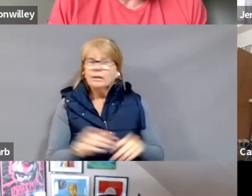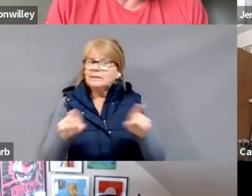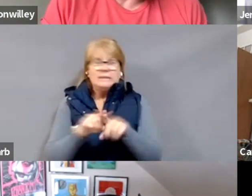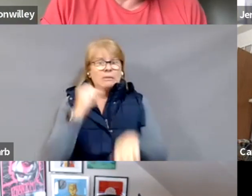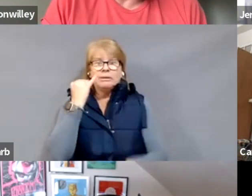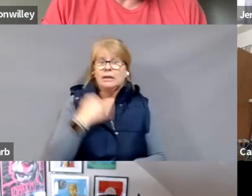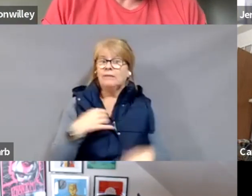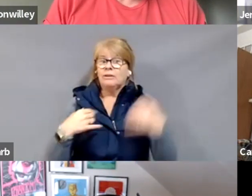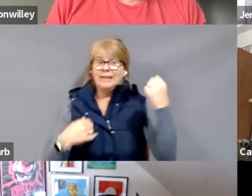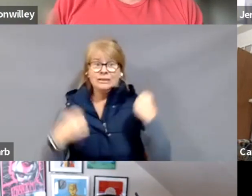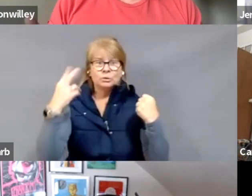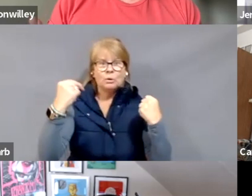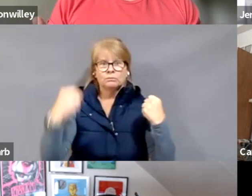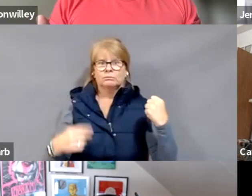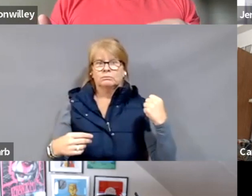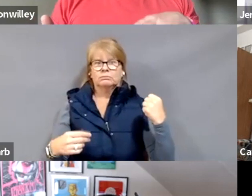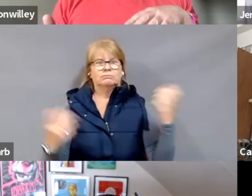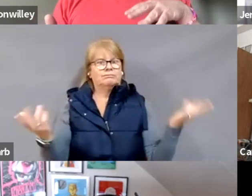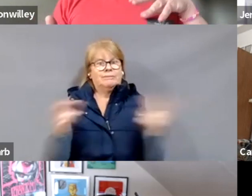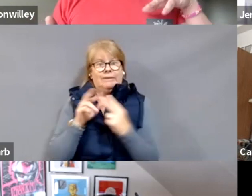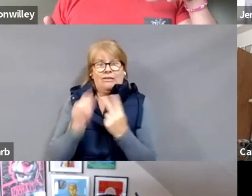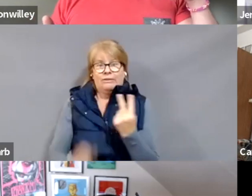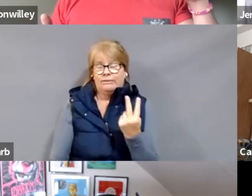And I either get it or I don't get it. And so,